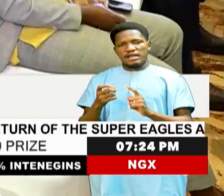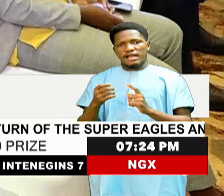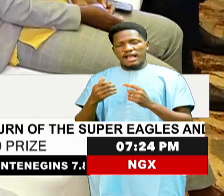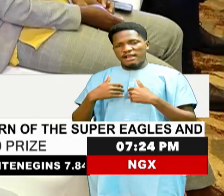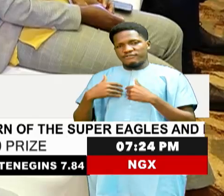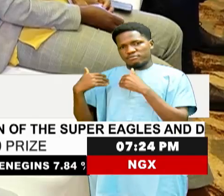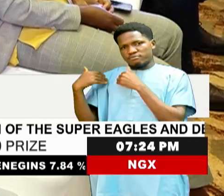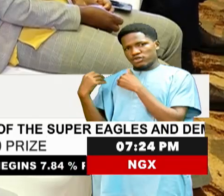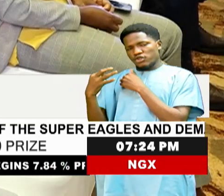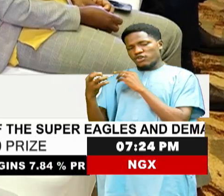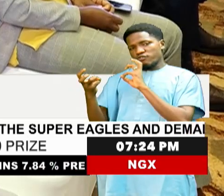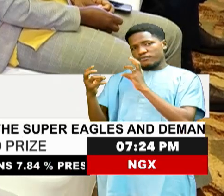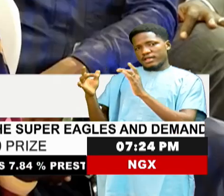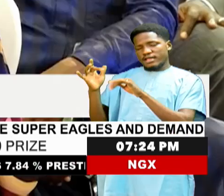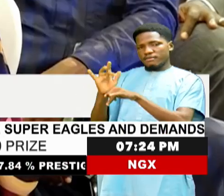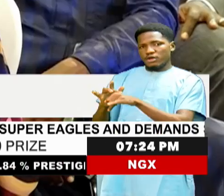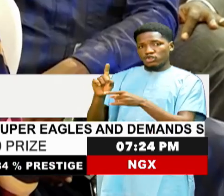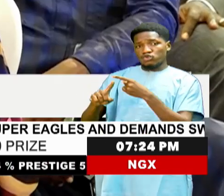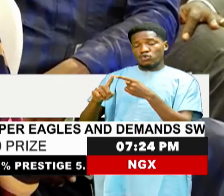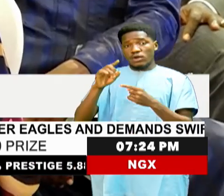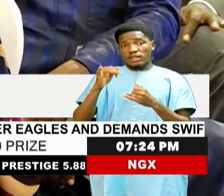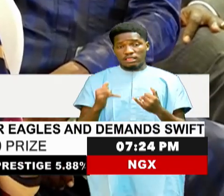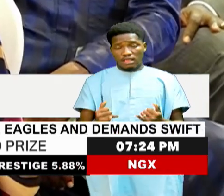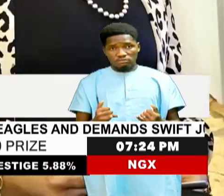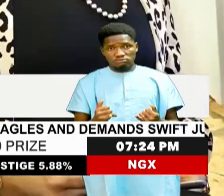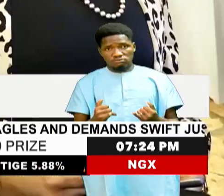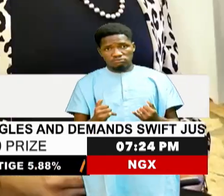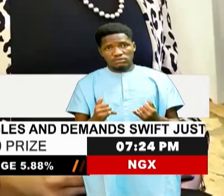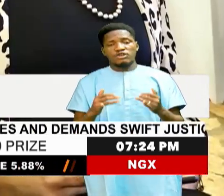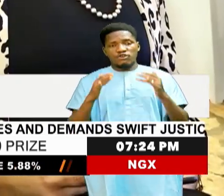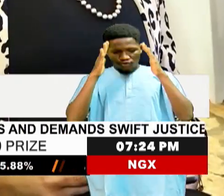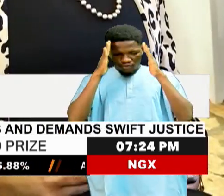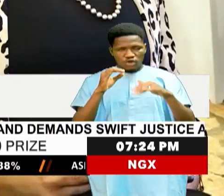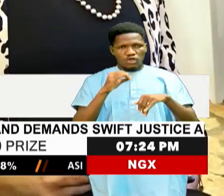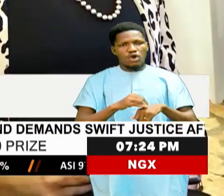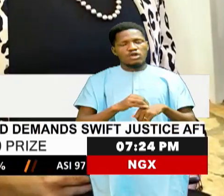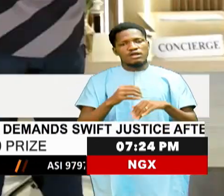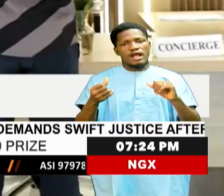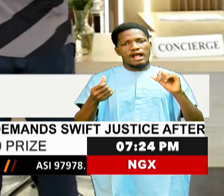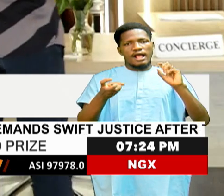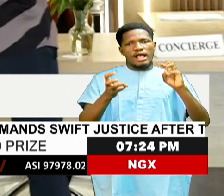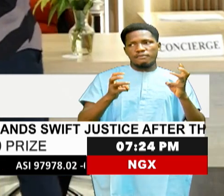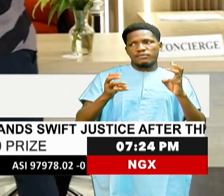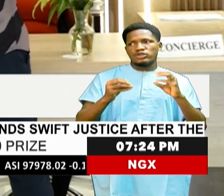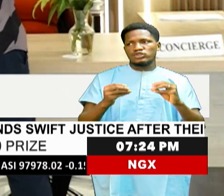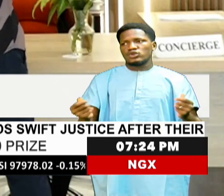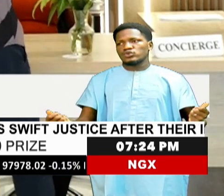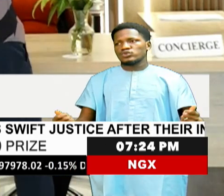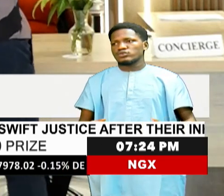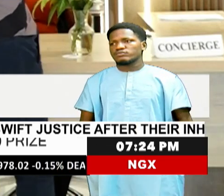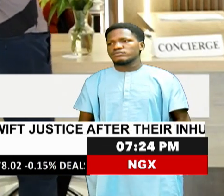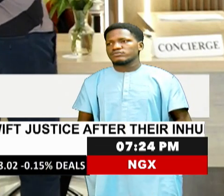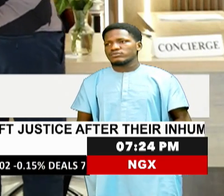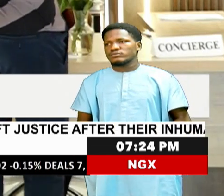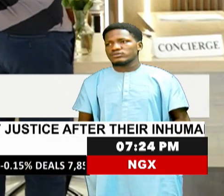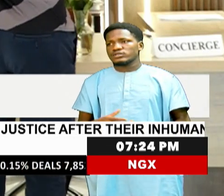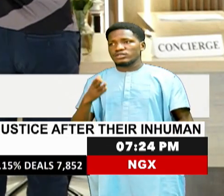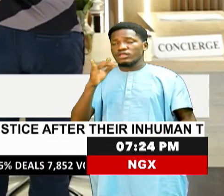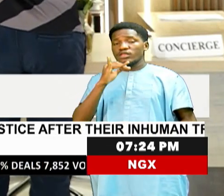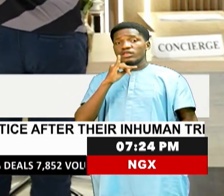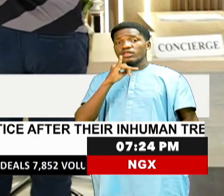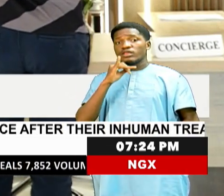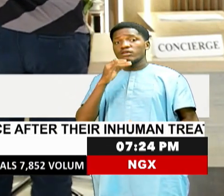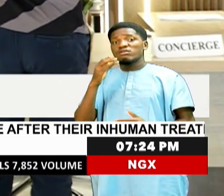climate impacts to one that leads in climate solutions and innovation. So what this forum basically is all about is how